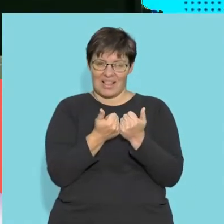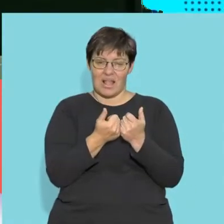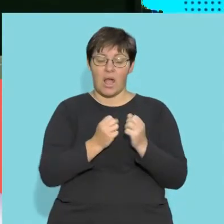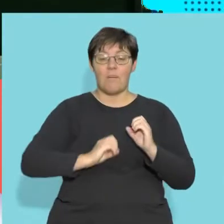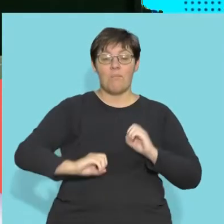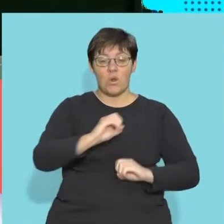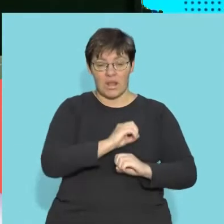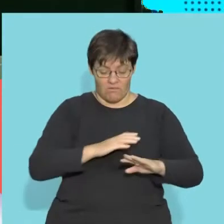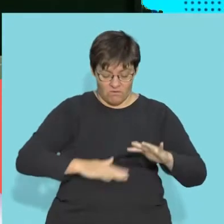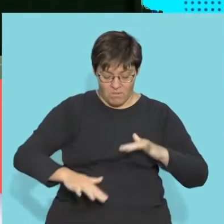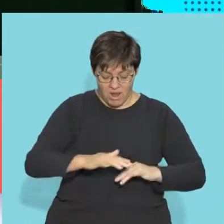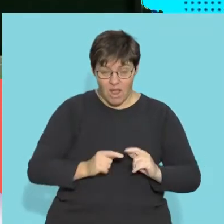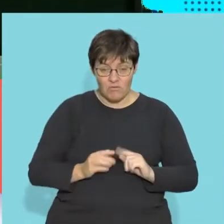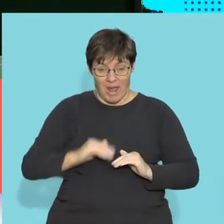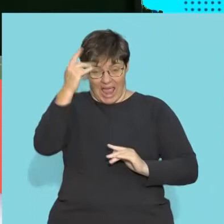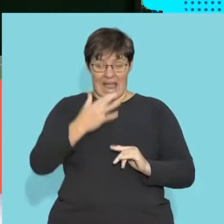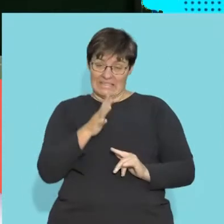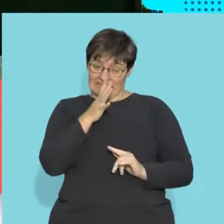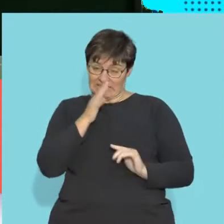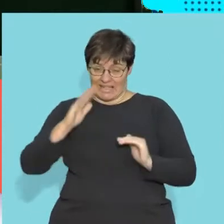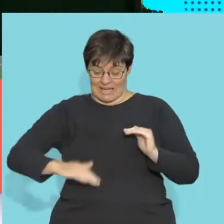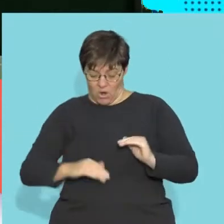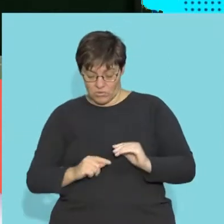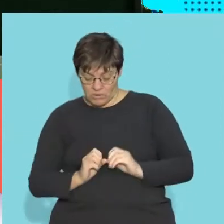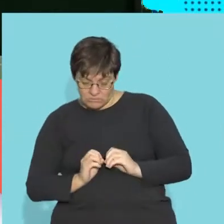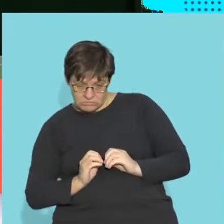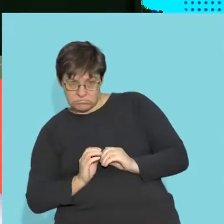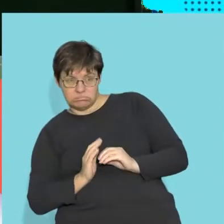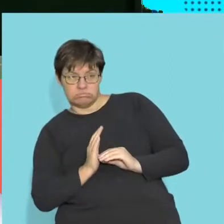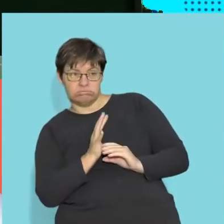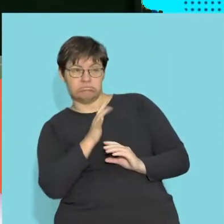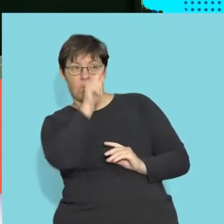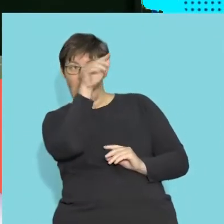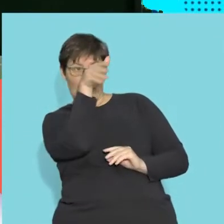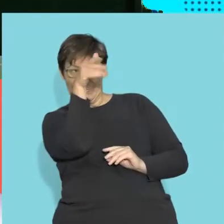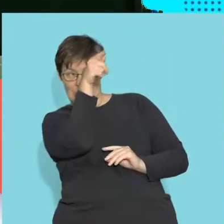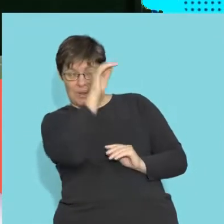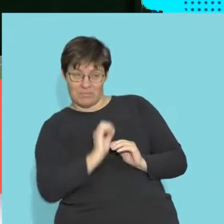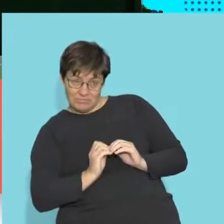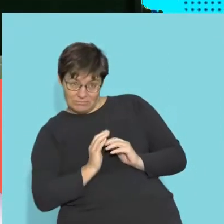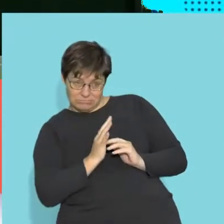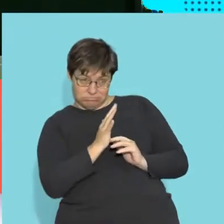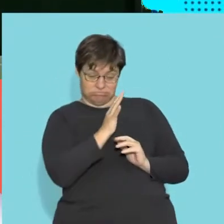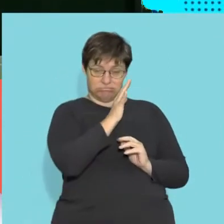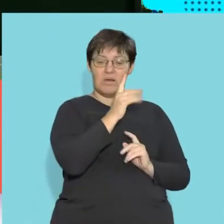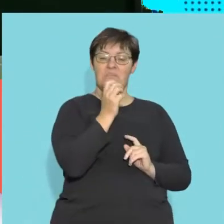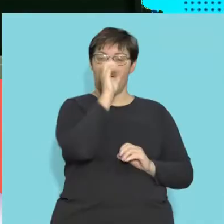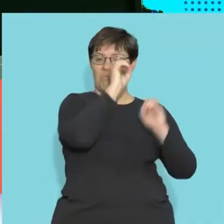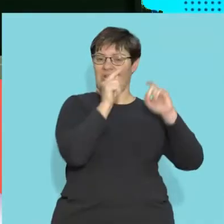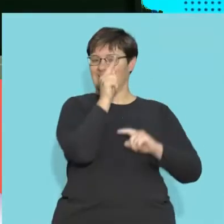sugar molecules have moved from a high concentration, right, at the bottom to a low concentration at the